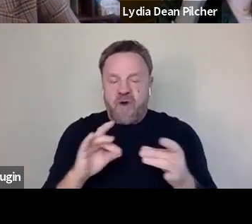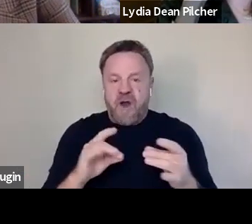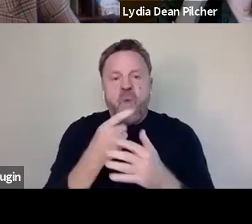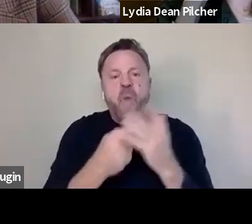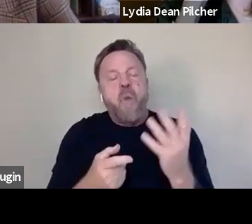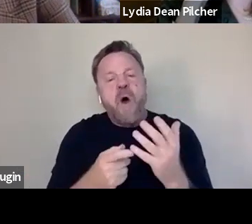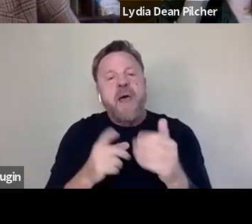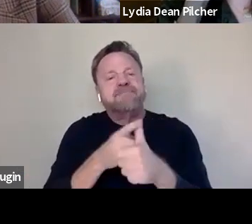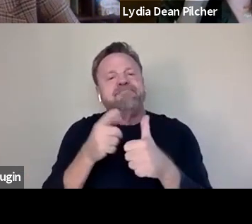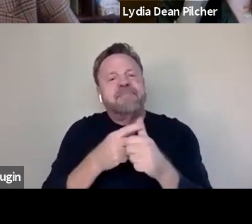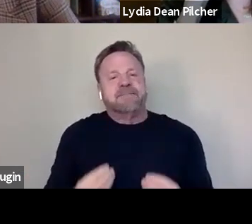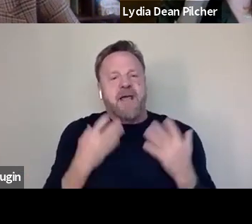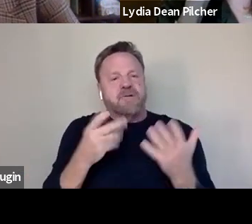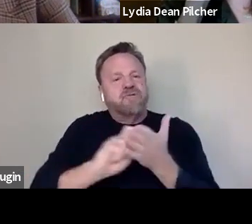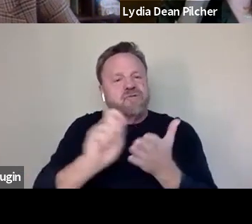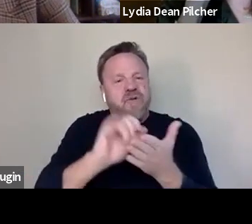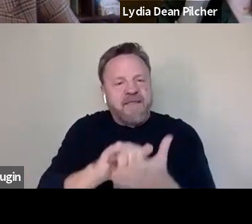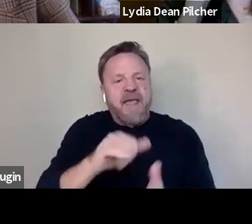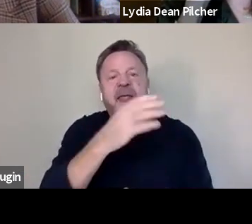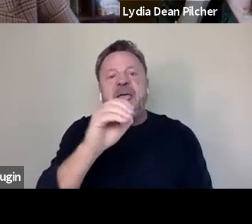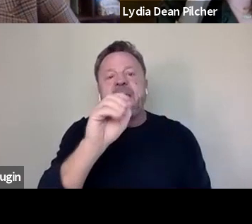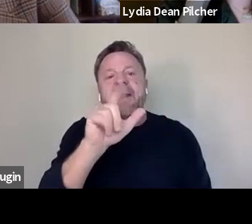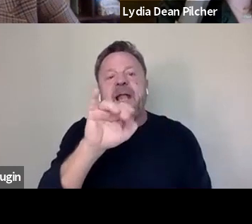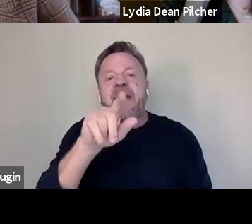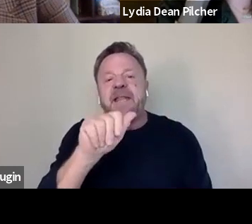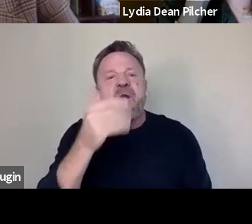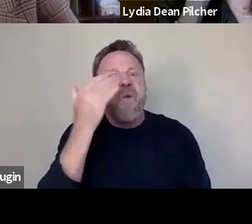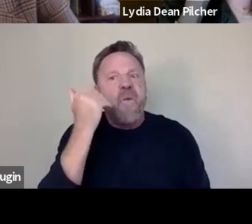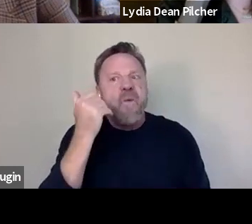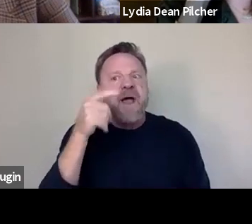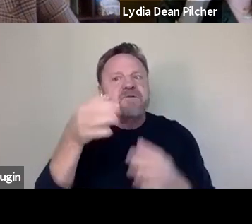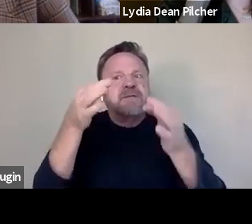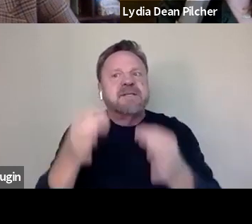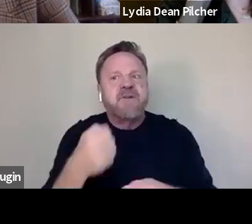you to write it? And then Lydia, why did you decide to make this your directorial debut?